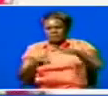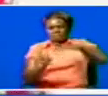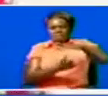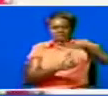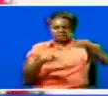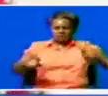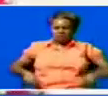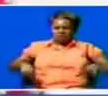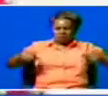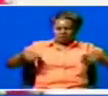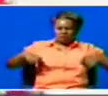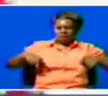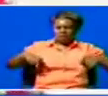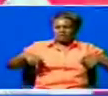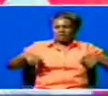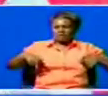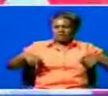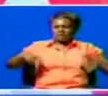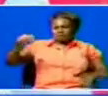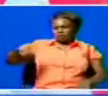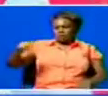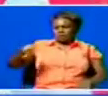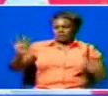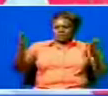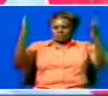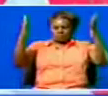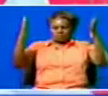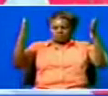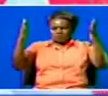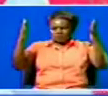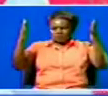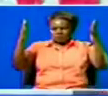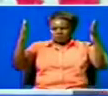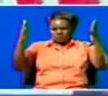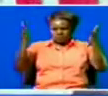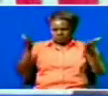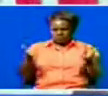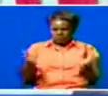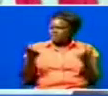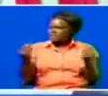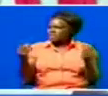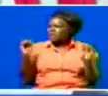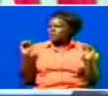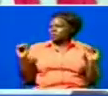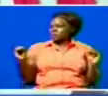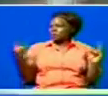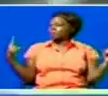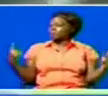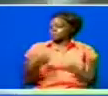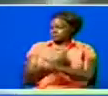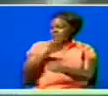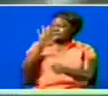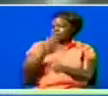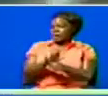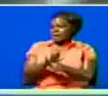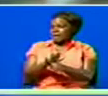life, and on our effectiveness. Today's ceremony at Mbaraki Sports Club didn't come easy, as the differences and fight for